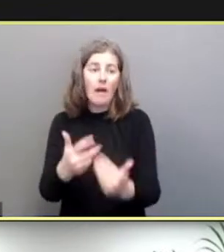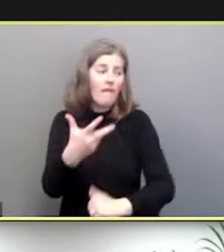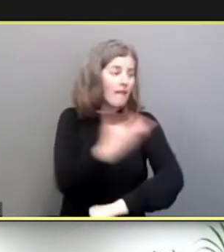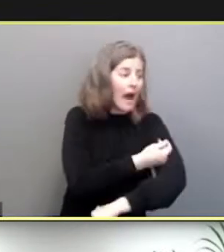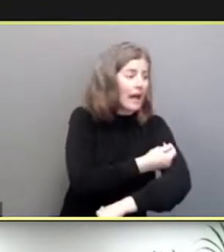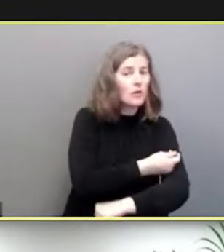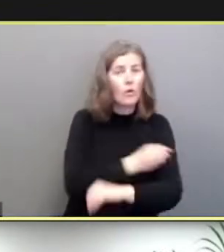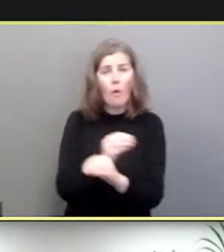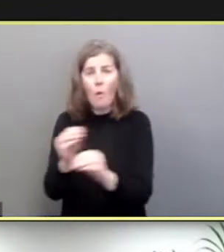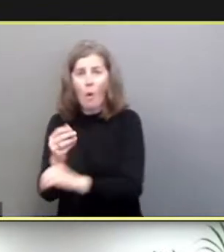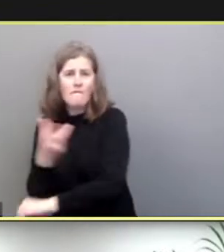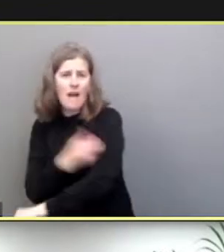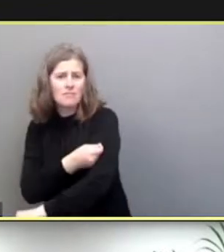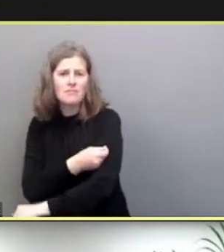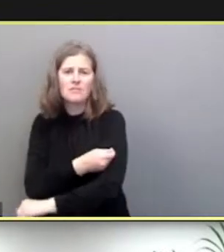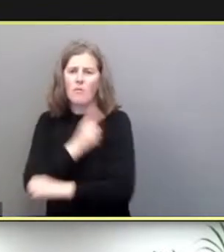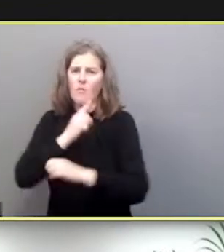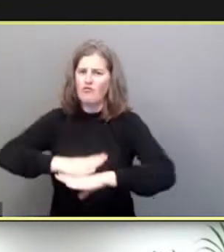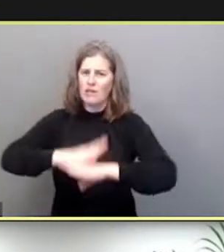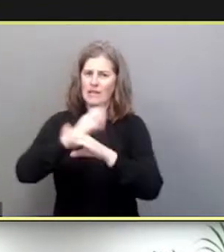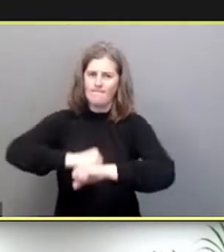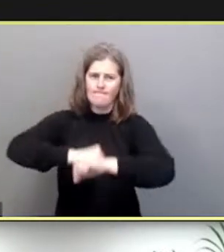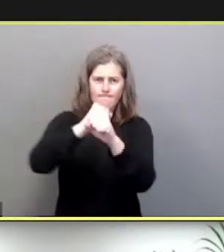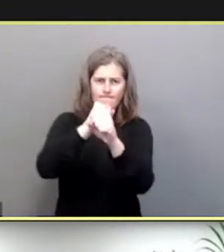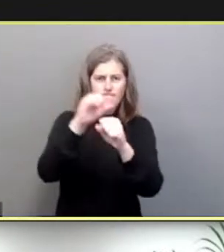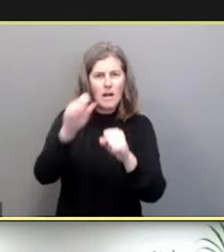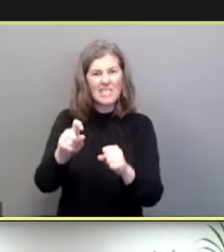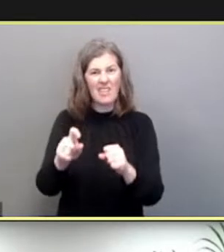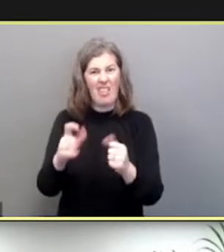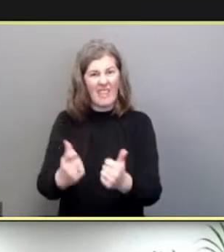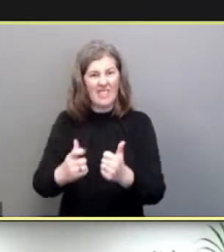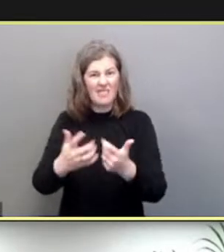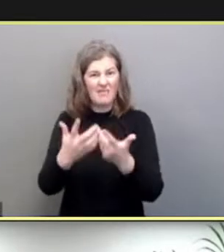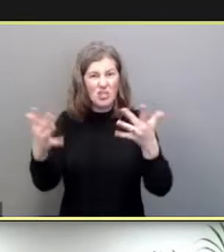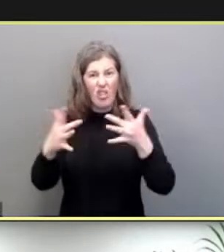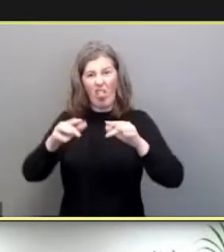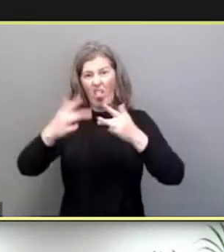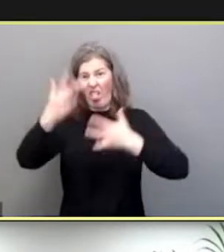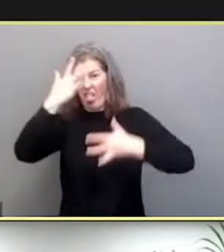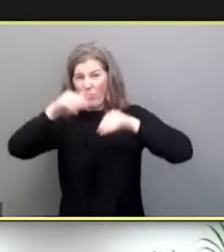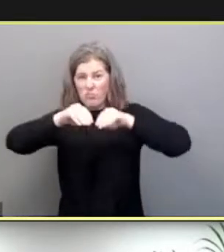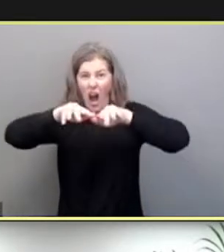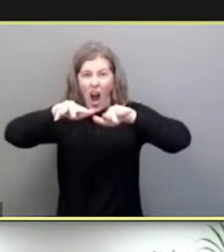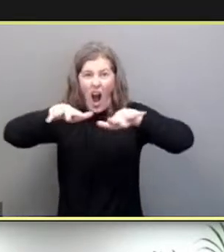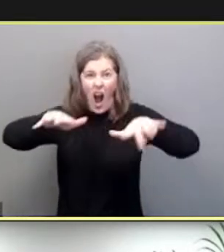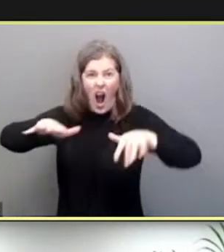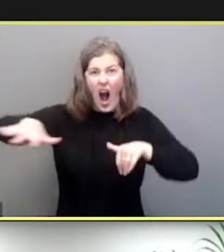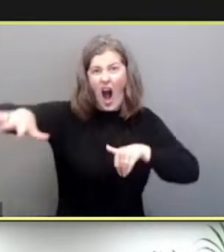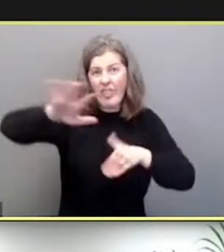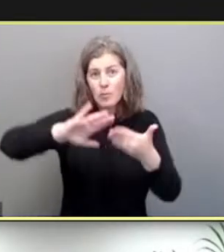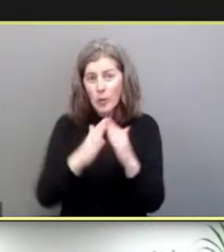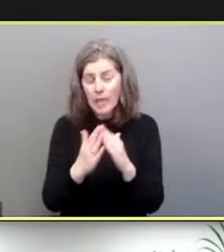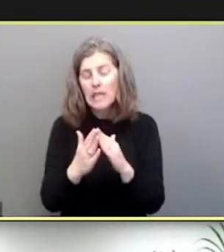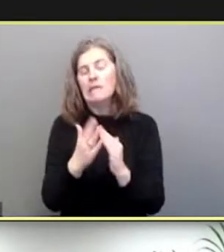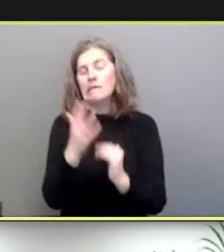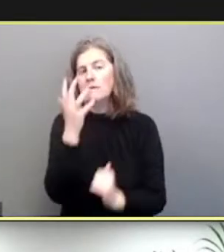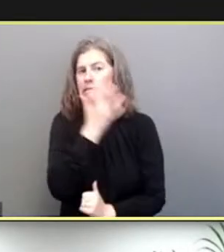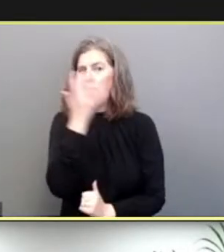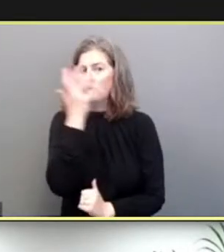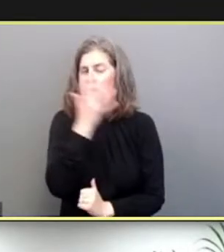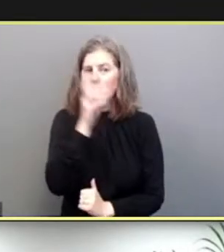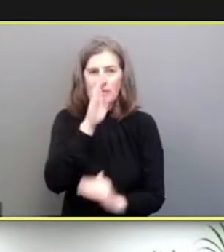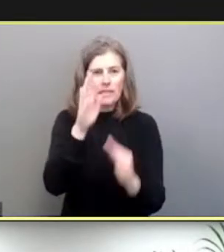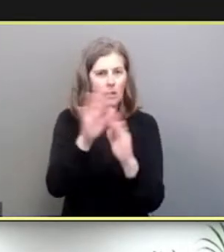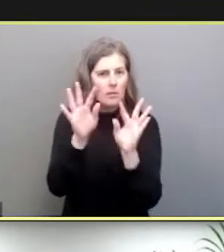not. With this high level of disease activity in our community, we really need